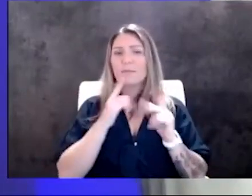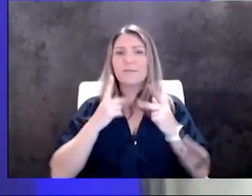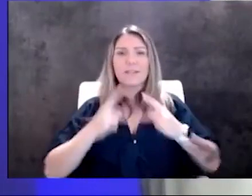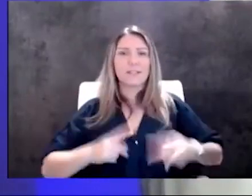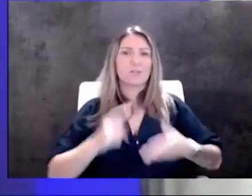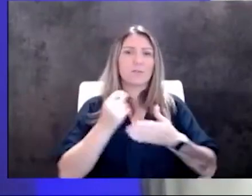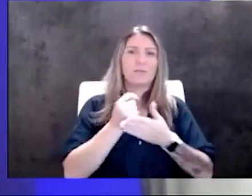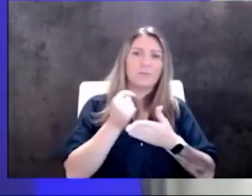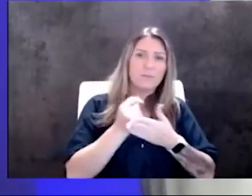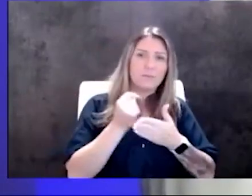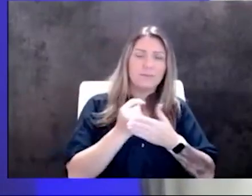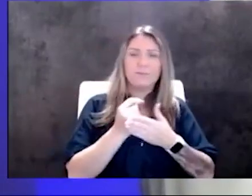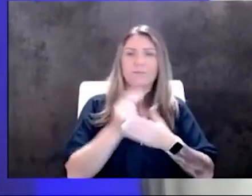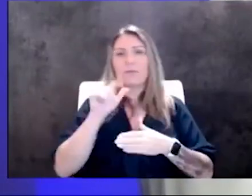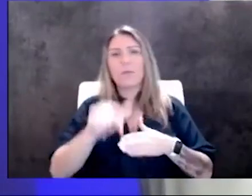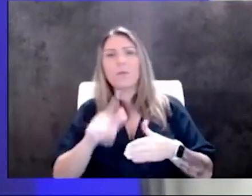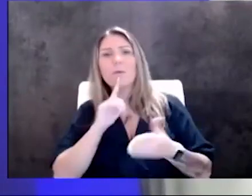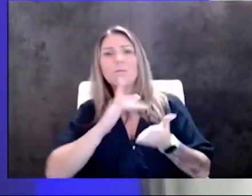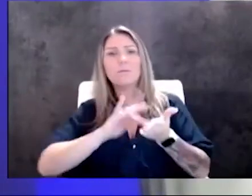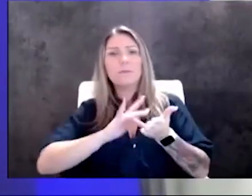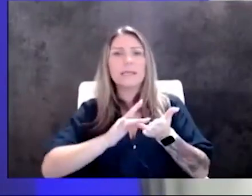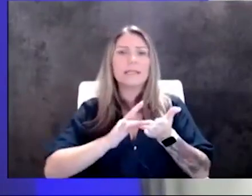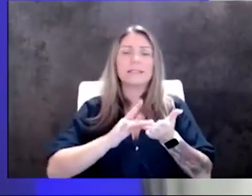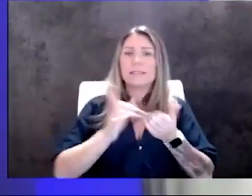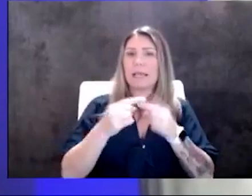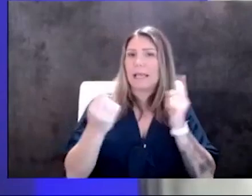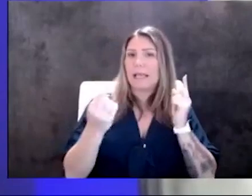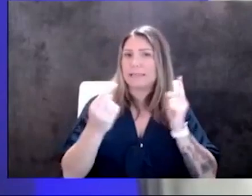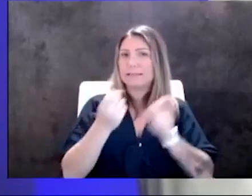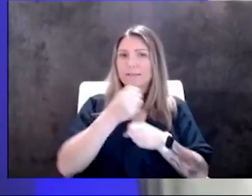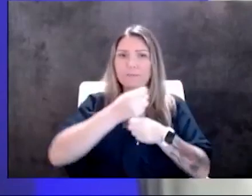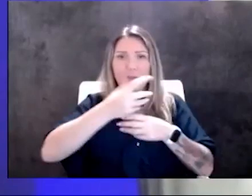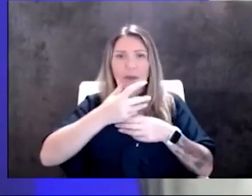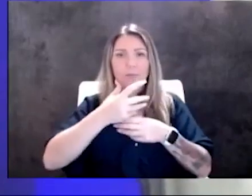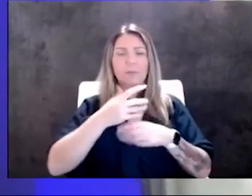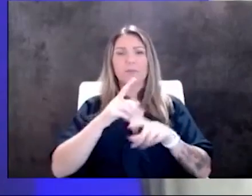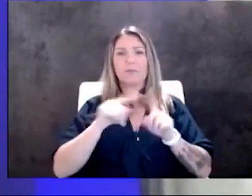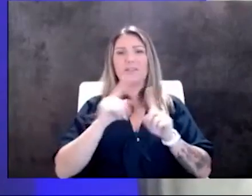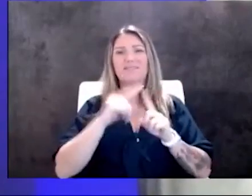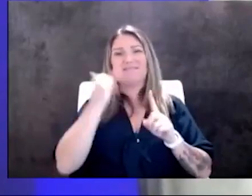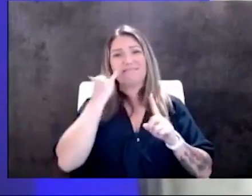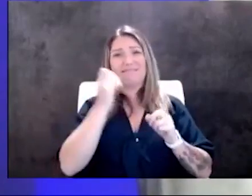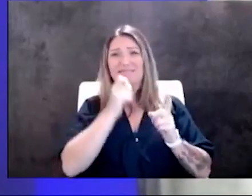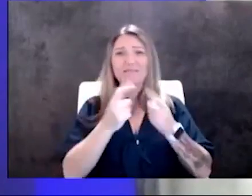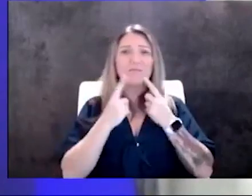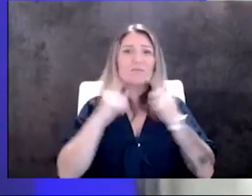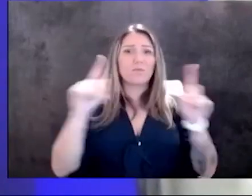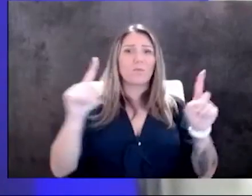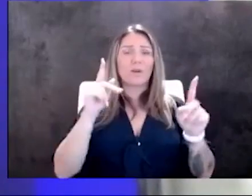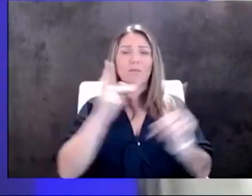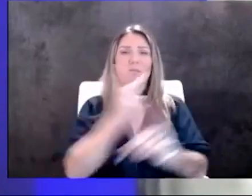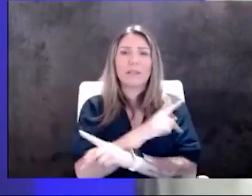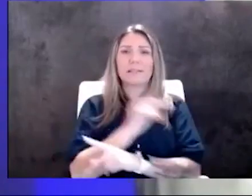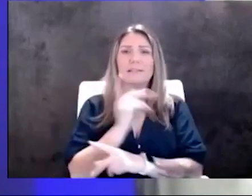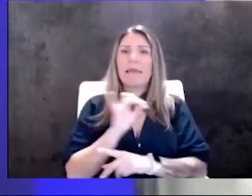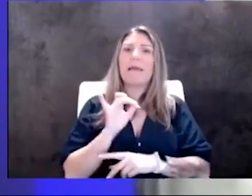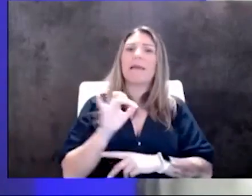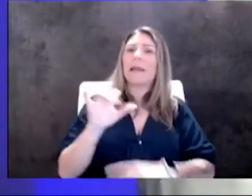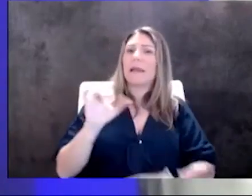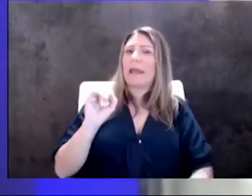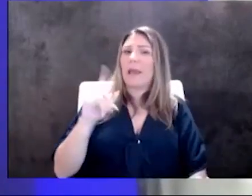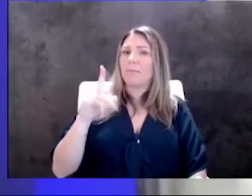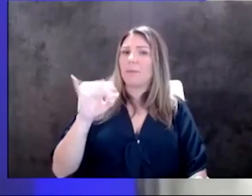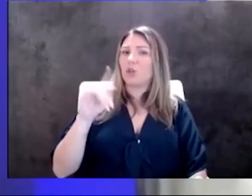low-dose medications like anti-inflammatories are our first-line treatments. But if they fail those, typically patients will get things like epidural steroid injections. There's things